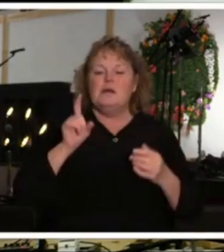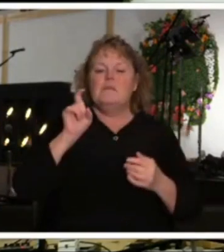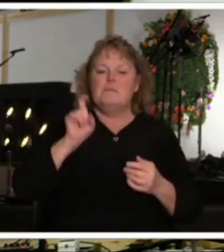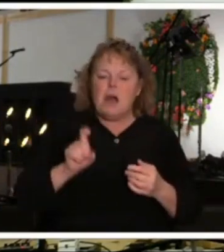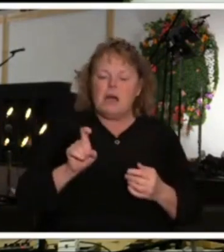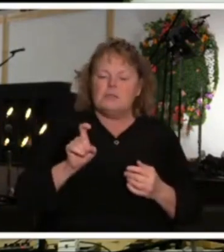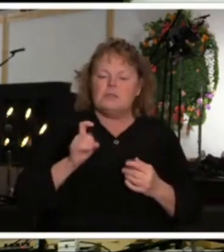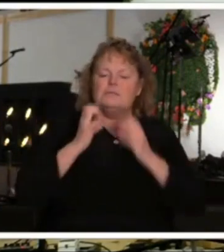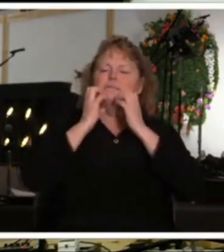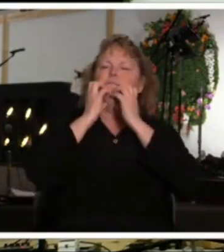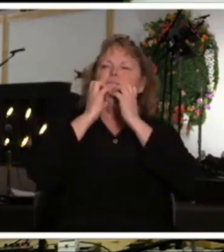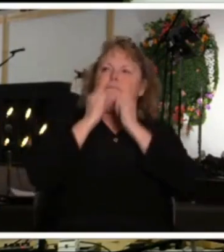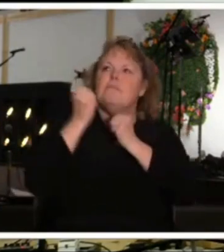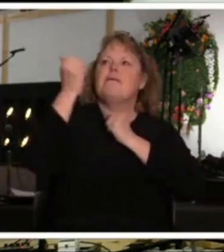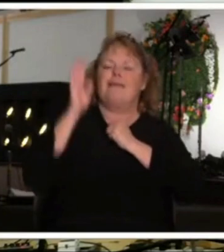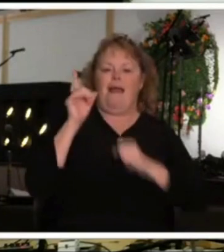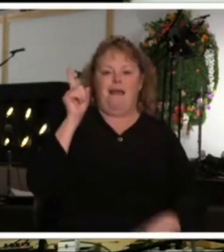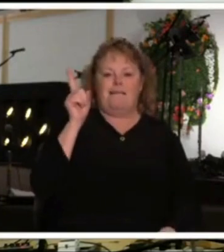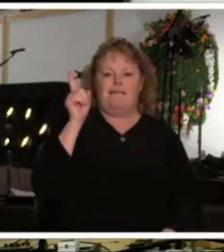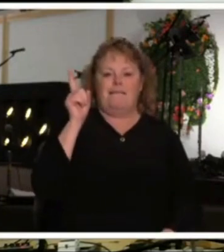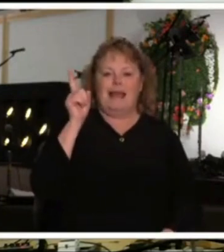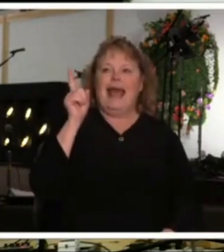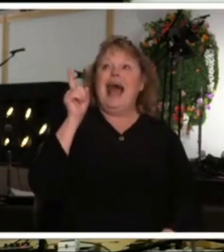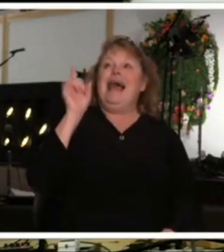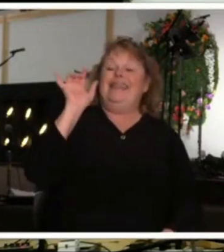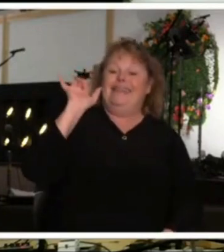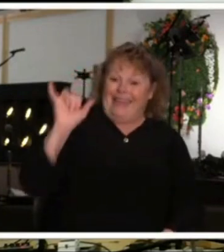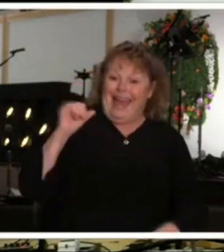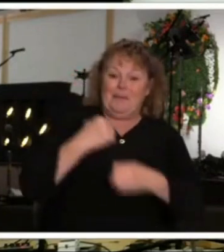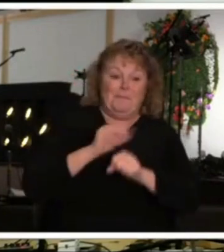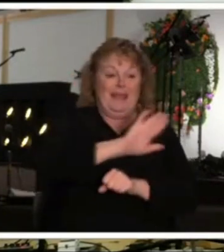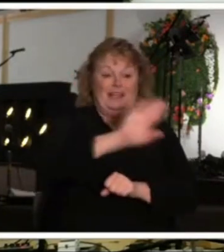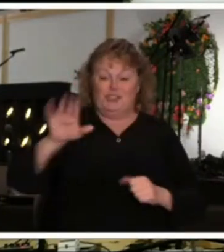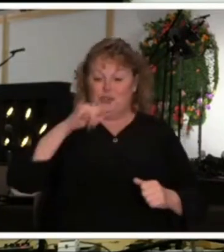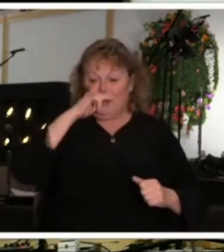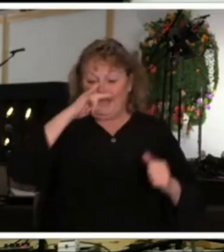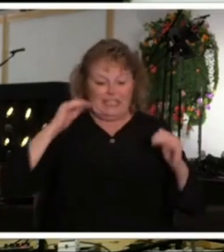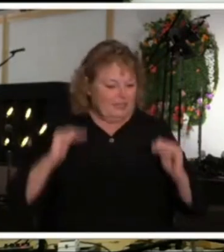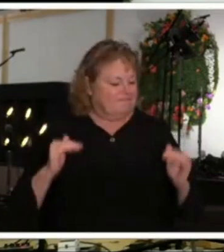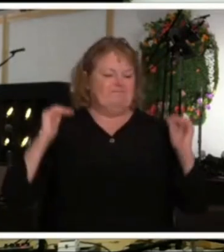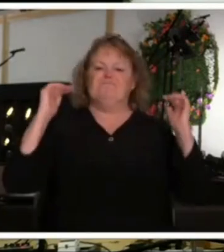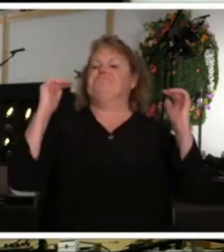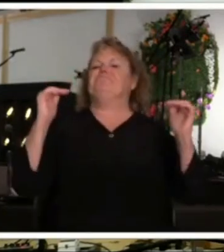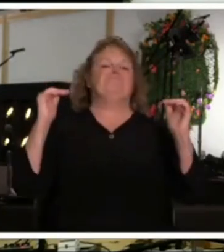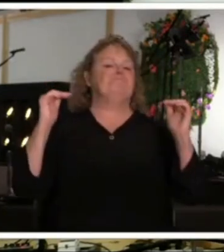a heart for God that will elevate them and take them places they never imagined.